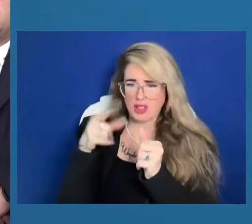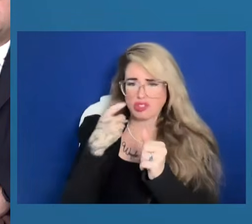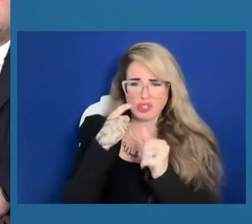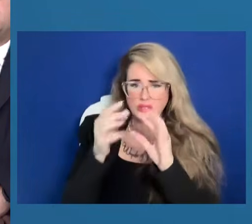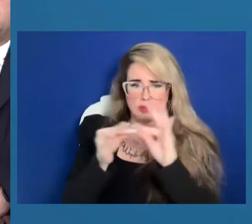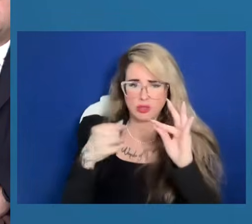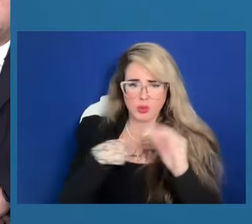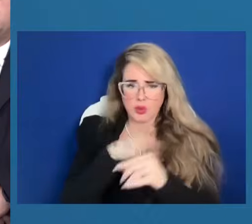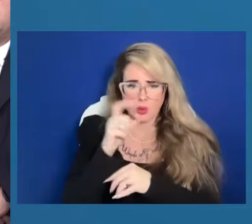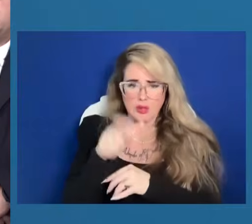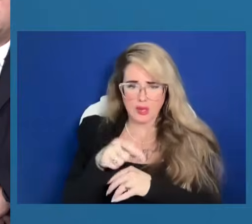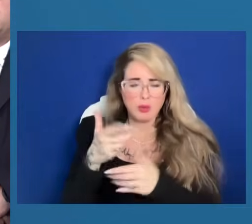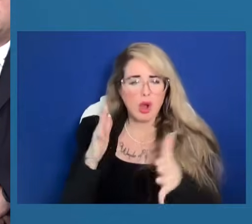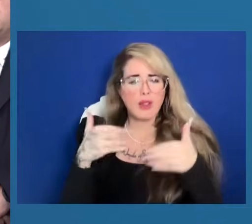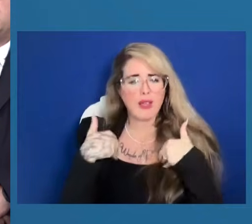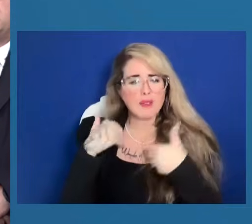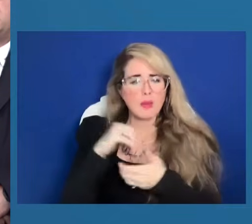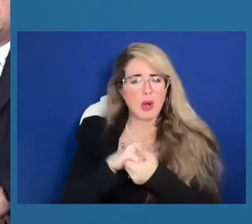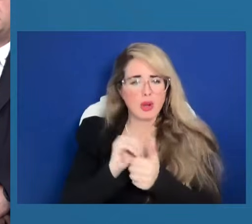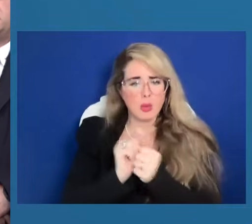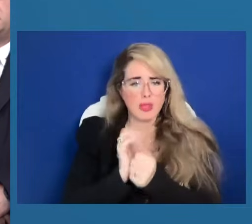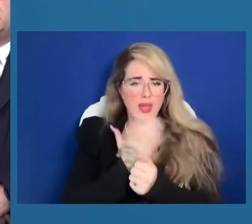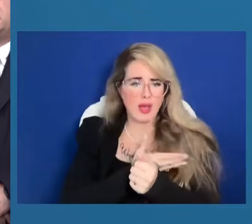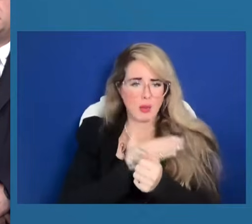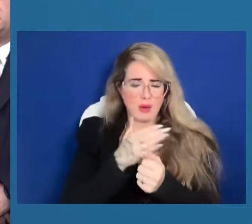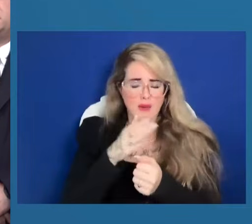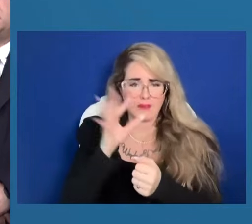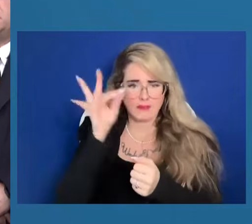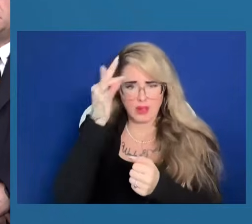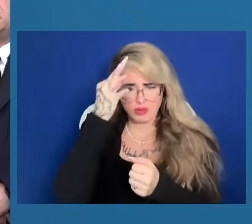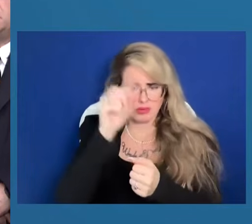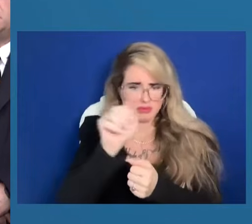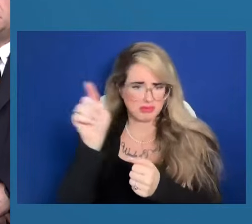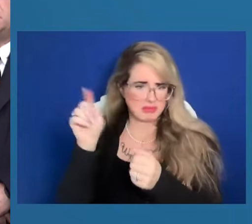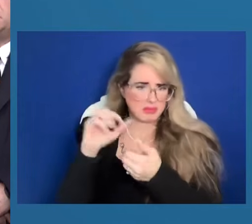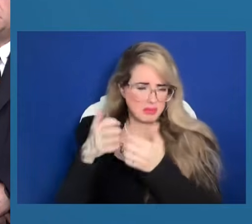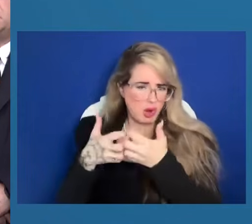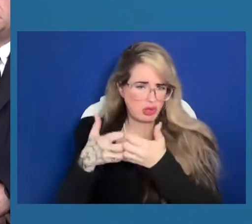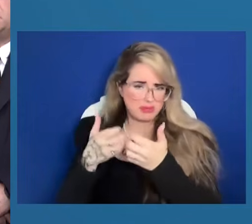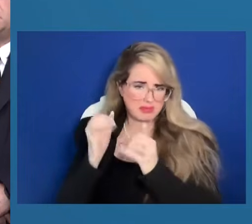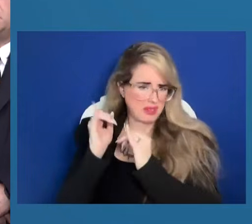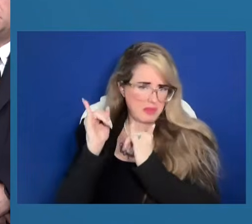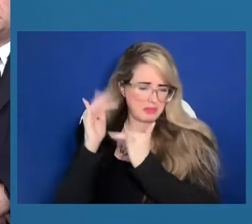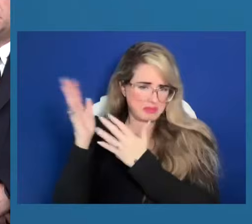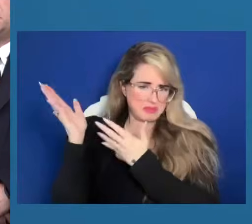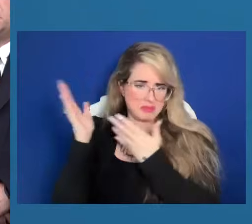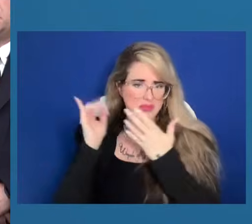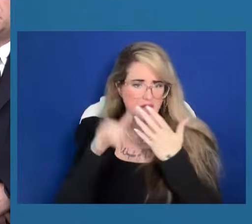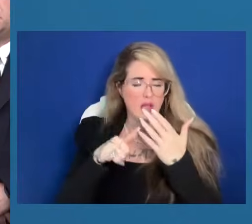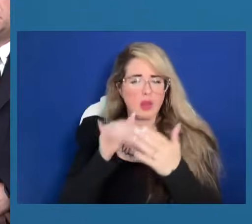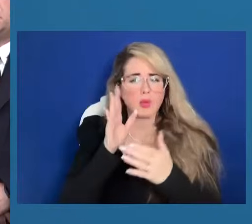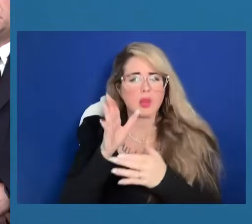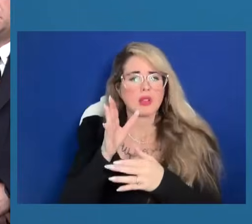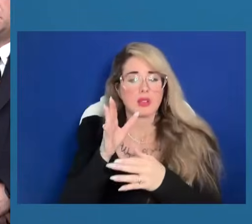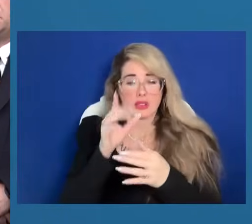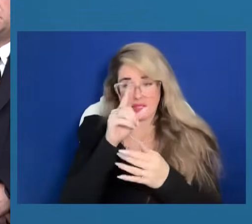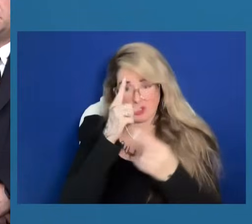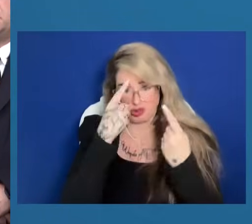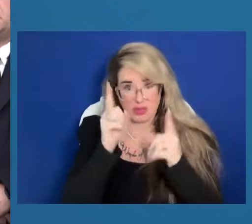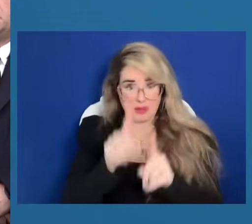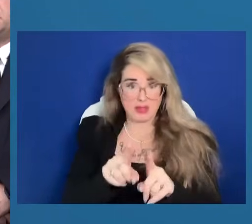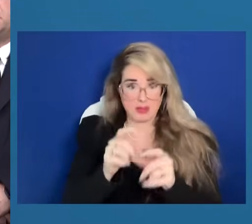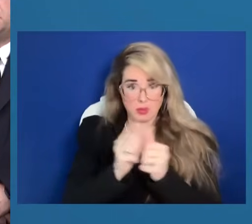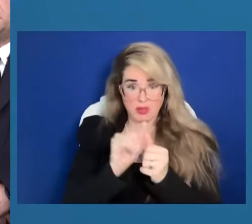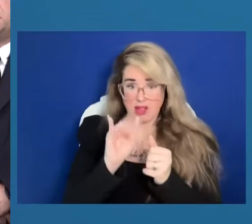have partnerships with our federal partners, and we can continue to do those. Banning these agreements can keep us safer, keep law enforcement focused on our